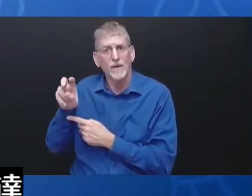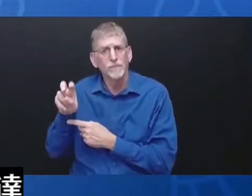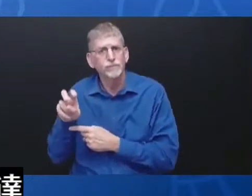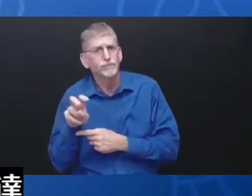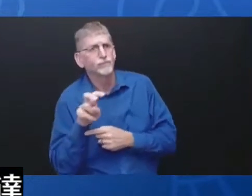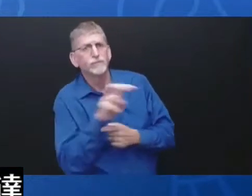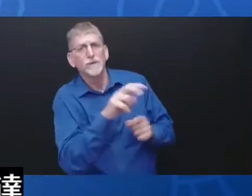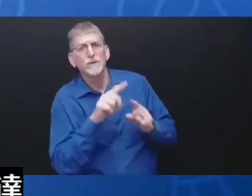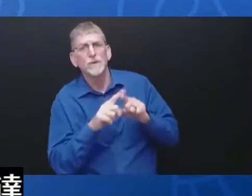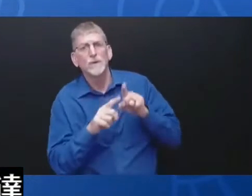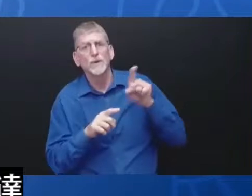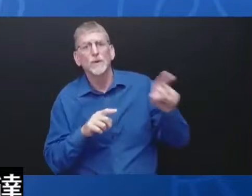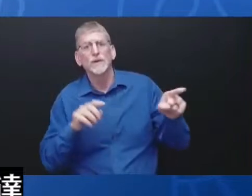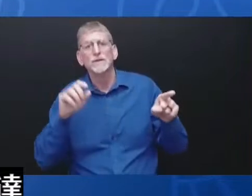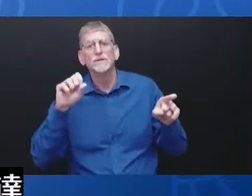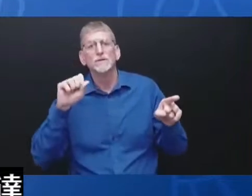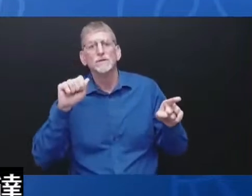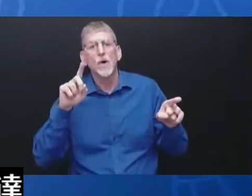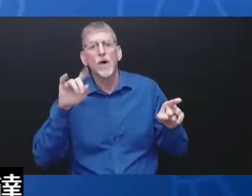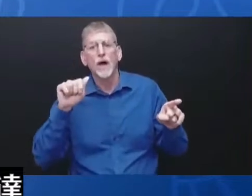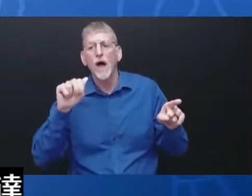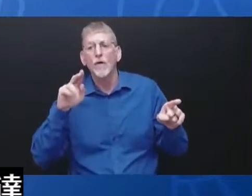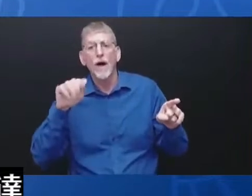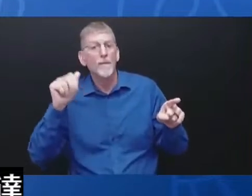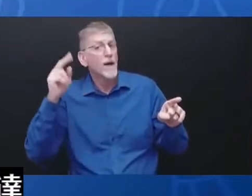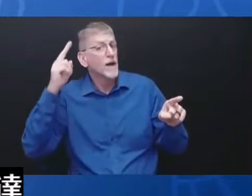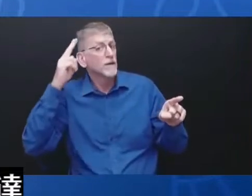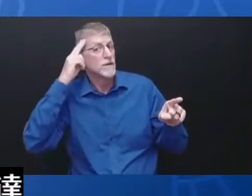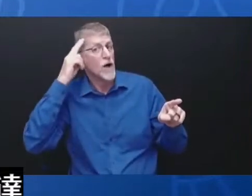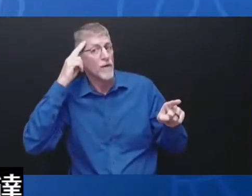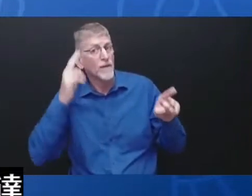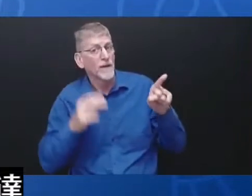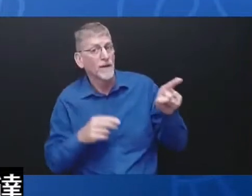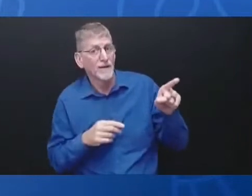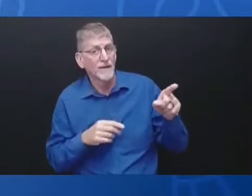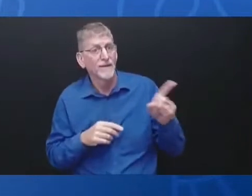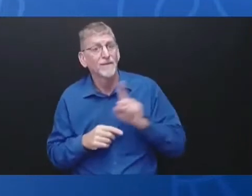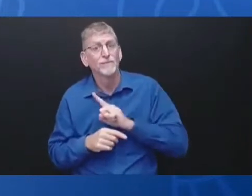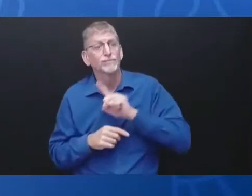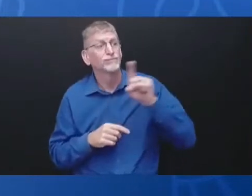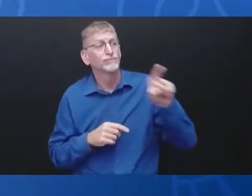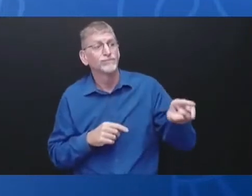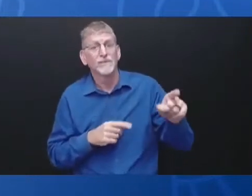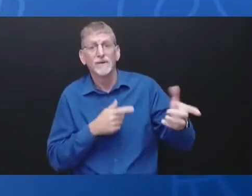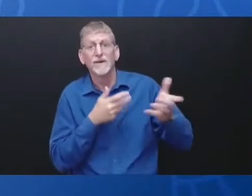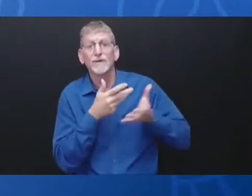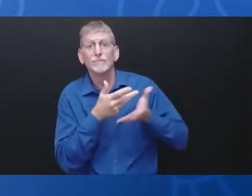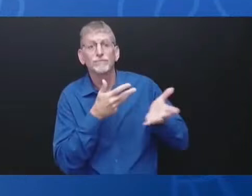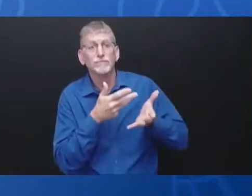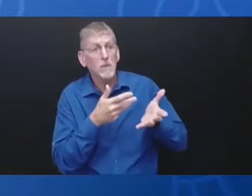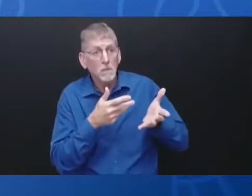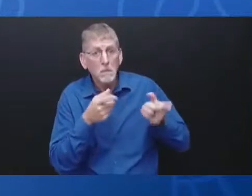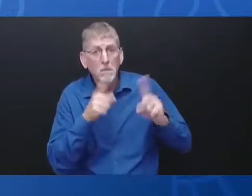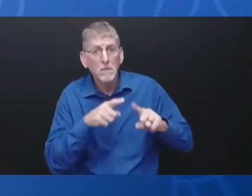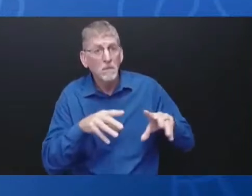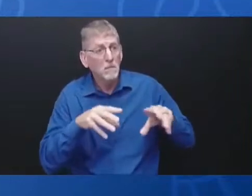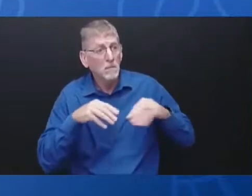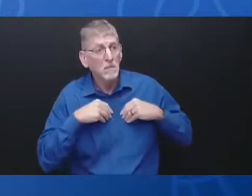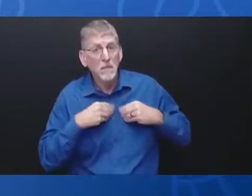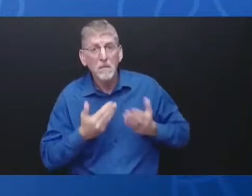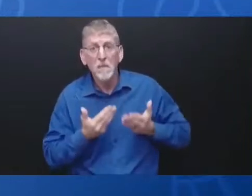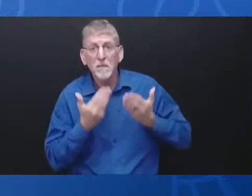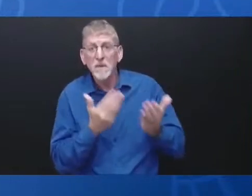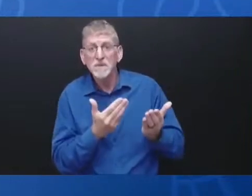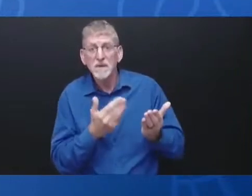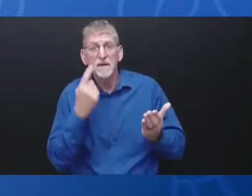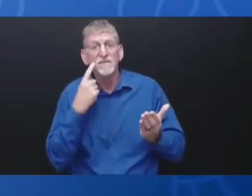a result, Ukraine expressed readiness to accept the U.S. proposal to enact an immediate interim 30-day ceasefire to